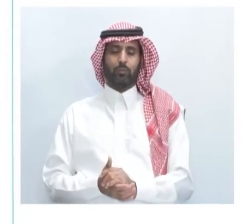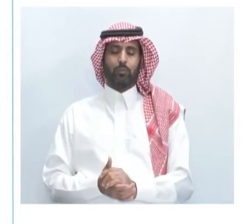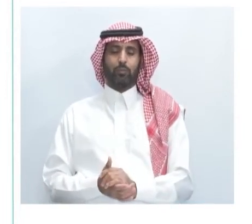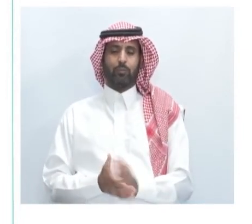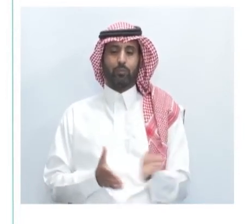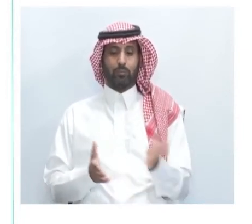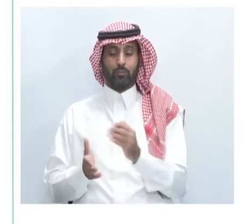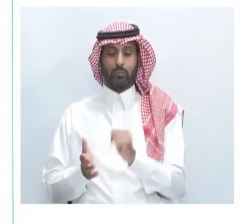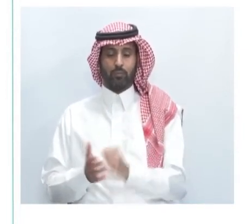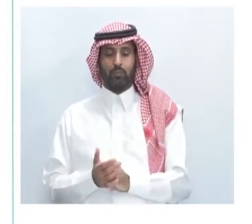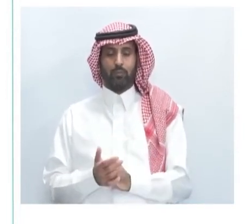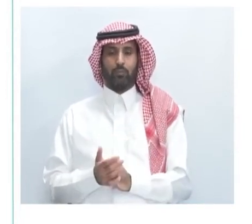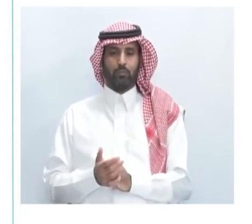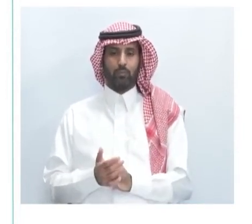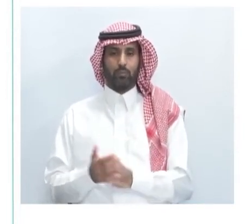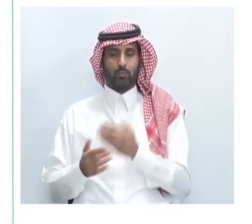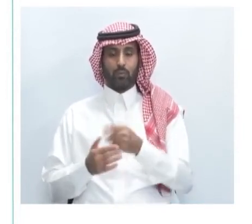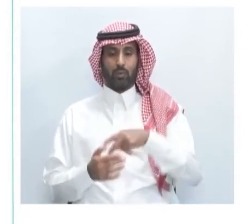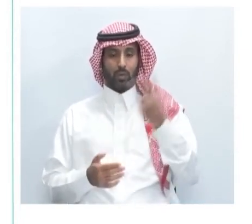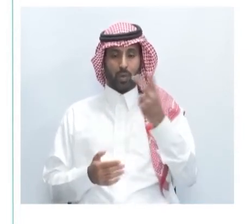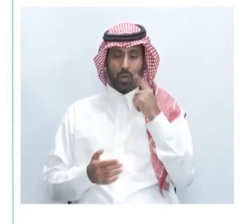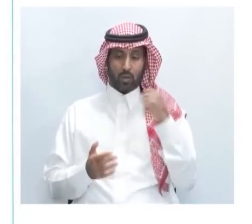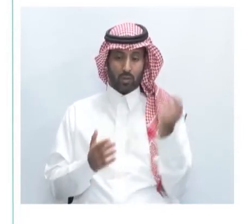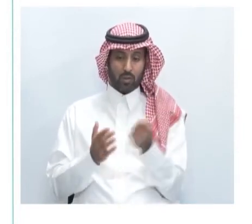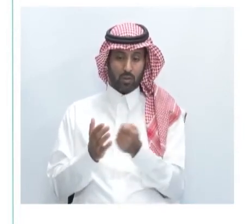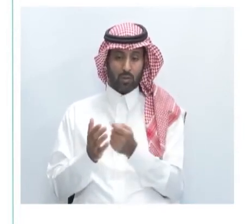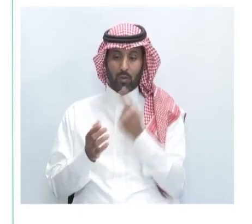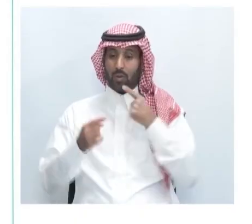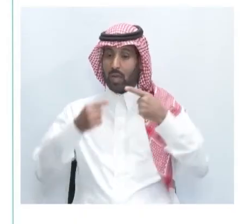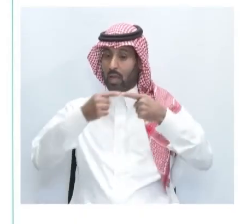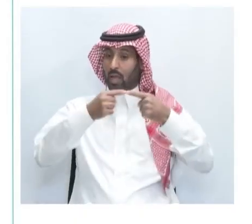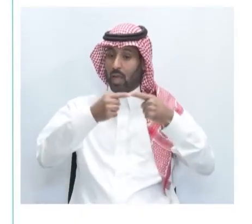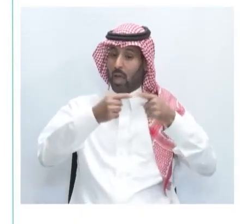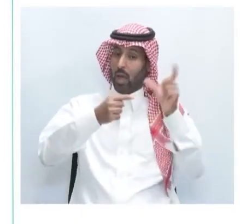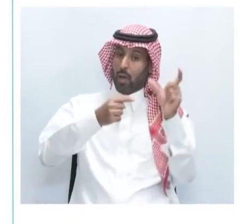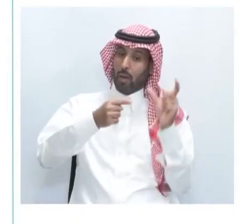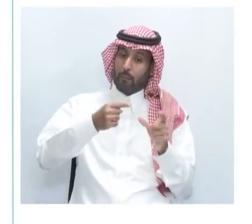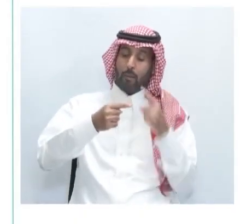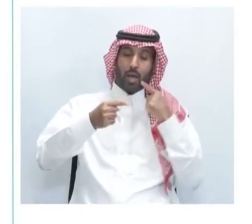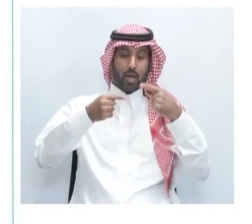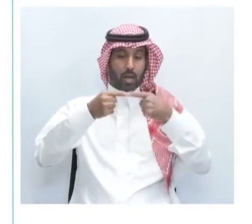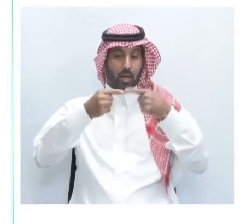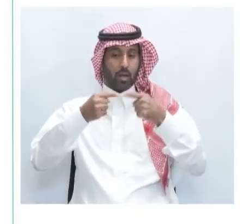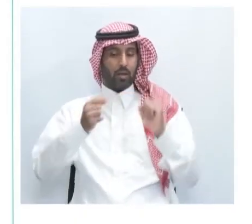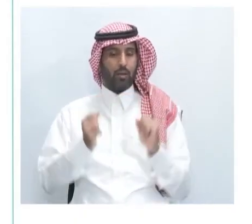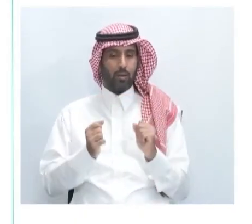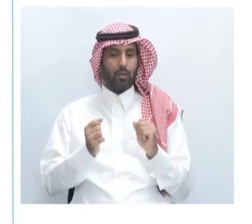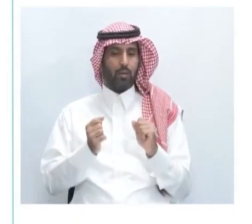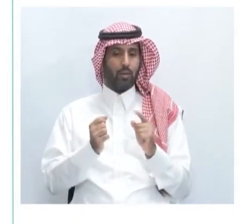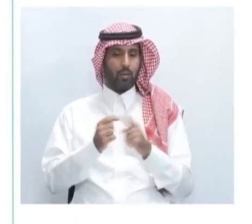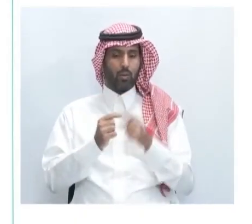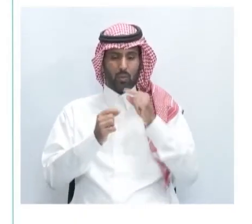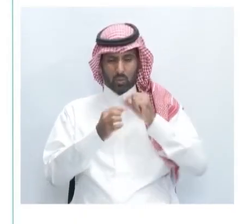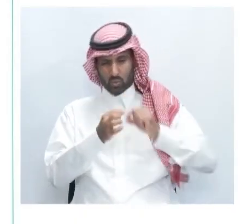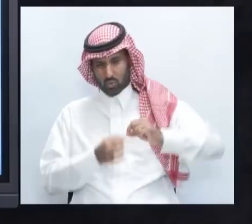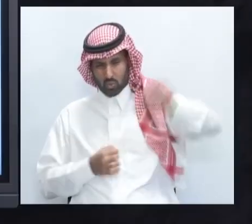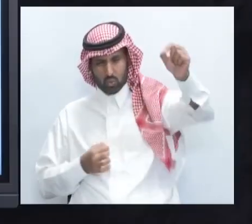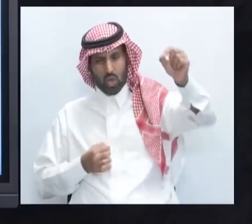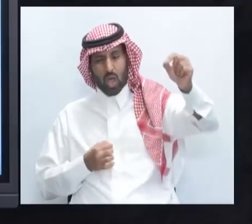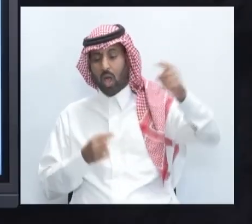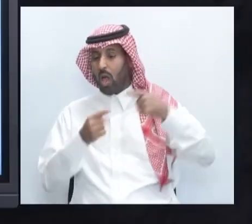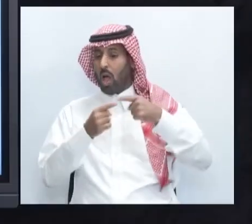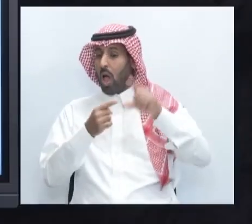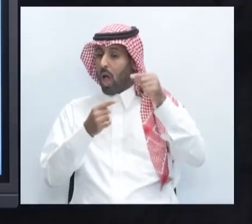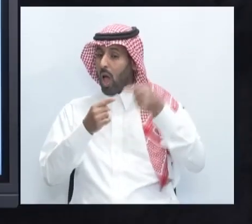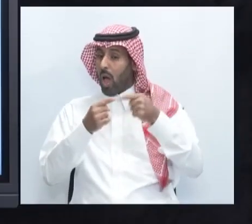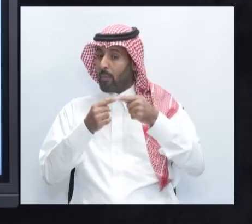Okay, excellent. Okay, number two, write the opposites. Okay, the opposite. So, it's long. What is the